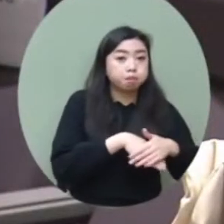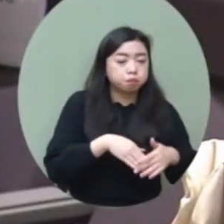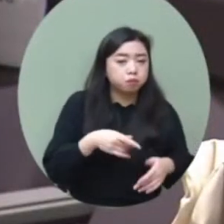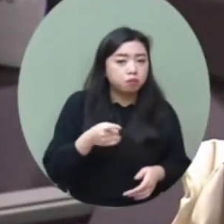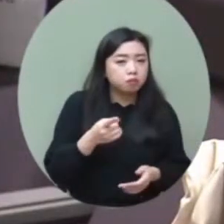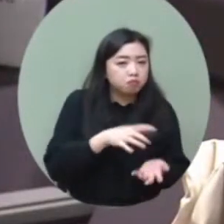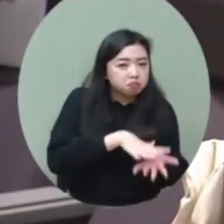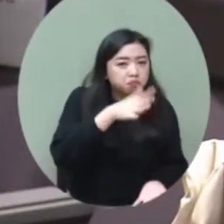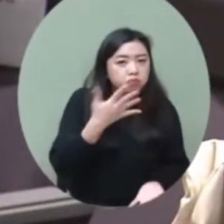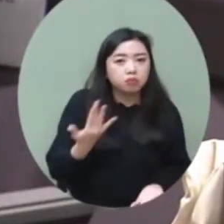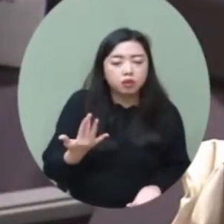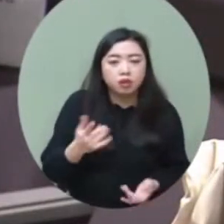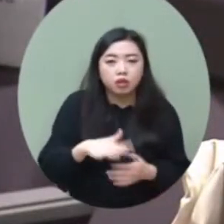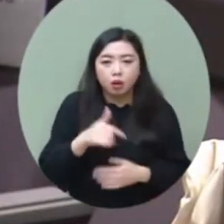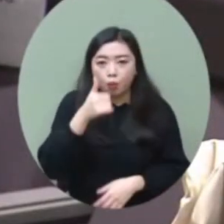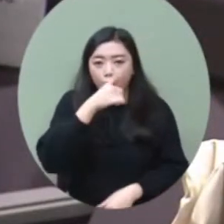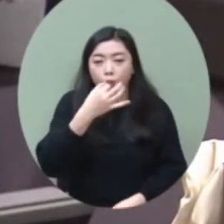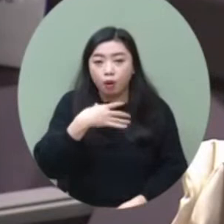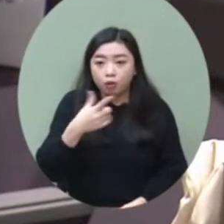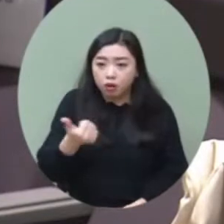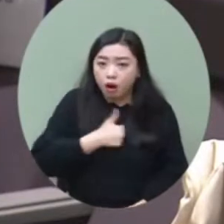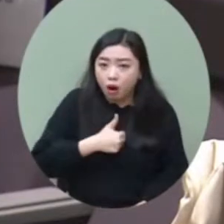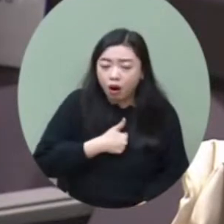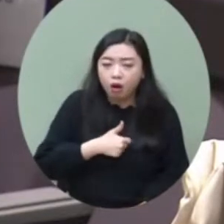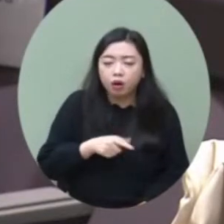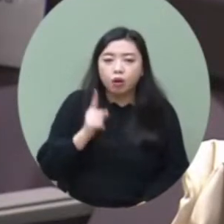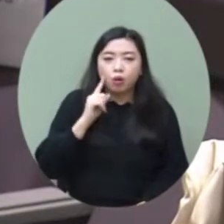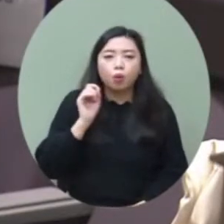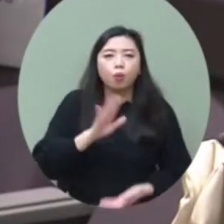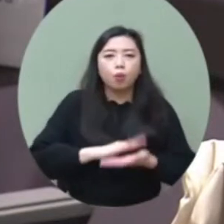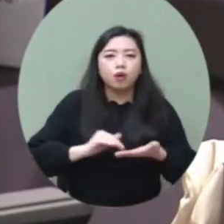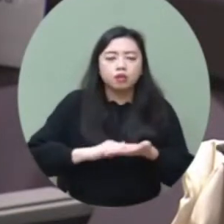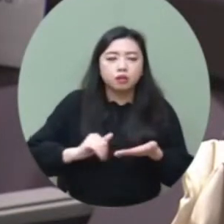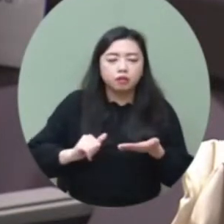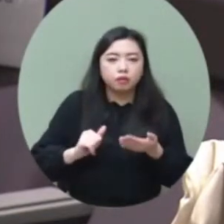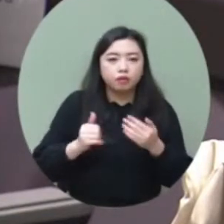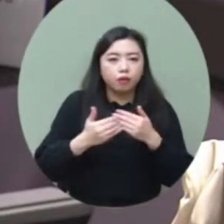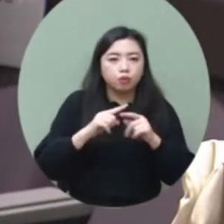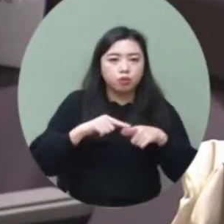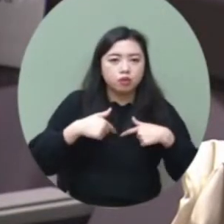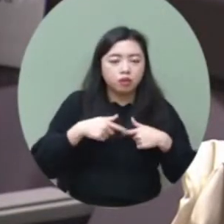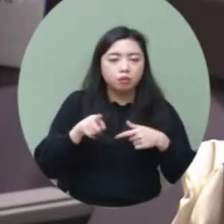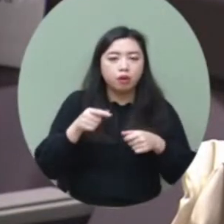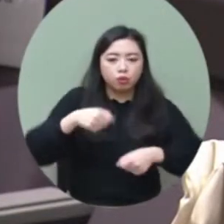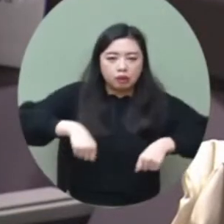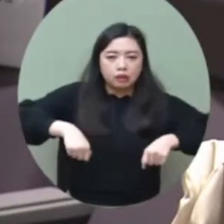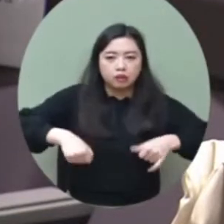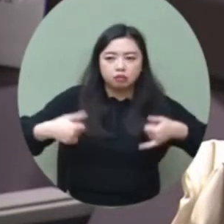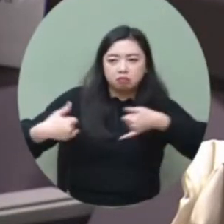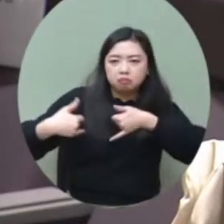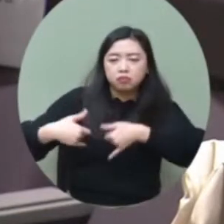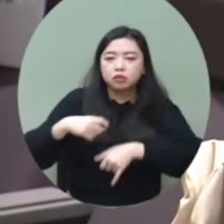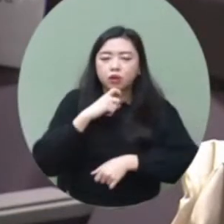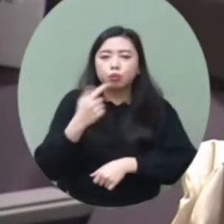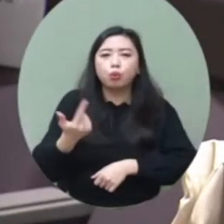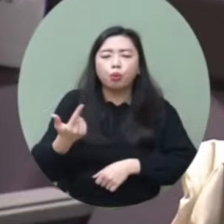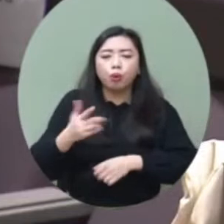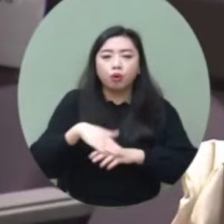medication inventory of HA? Do we have enough doses of courses of